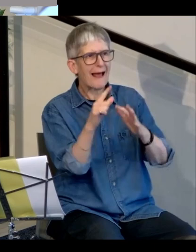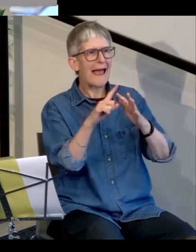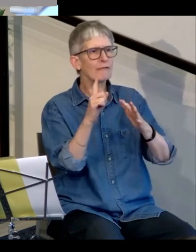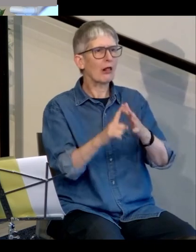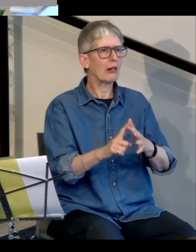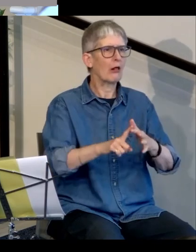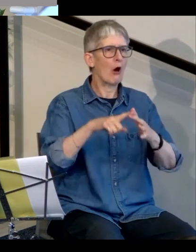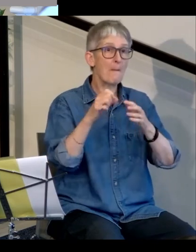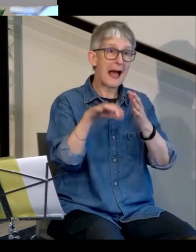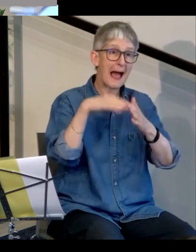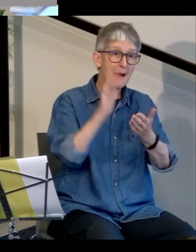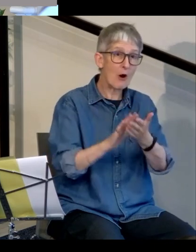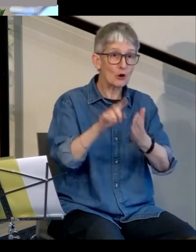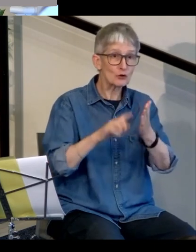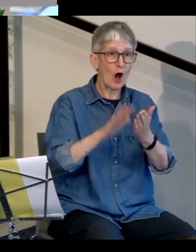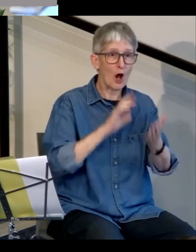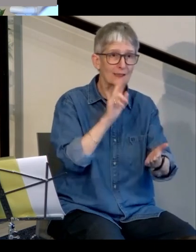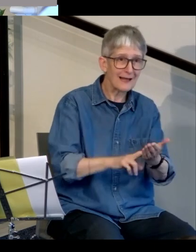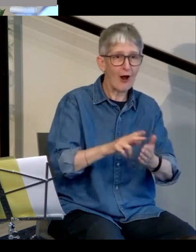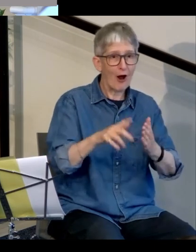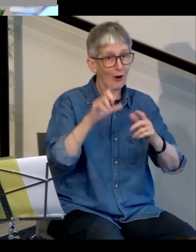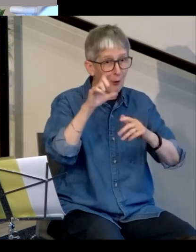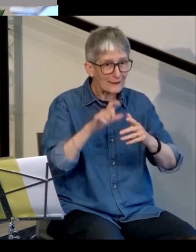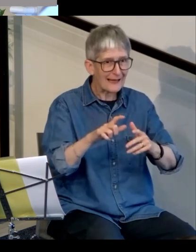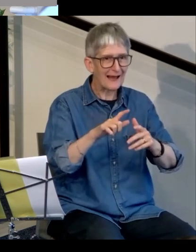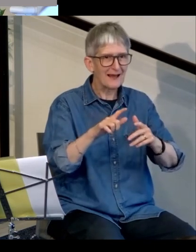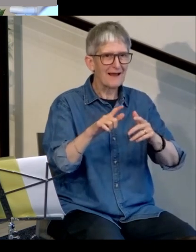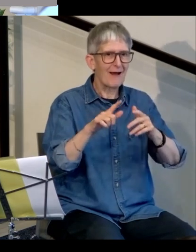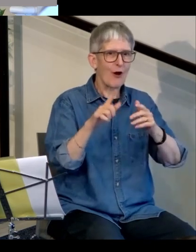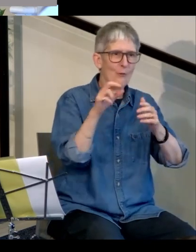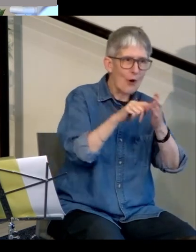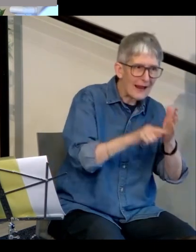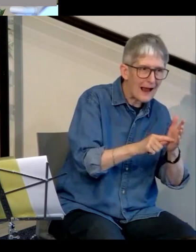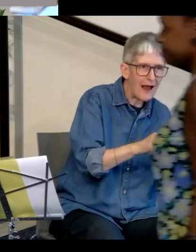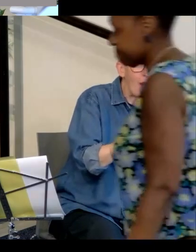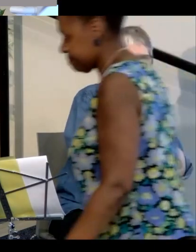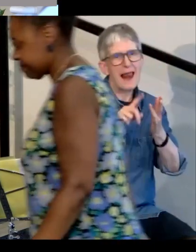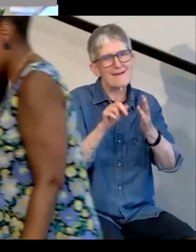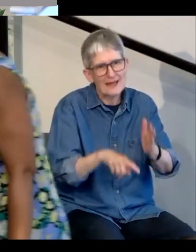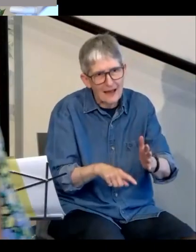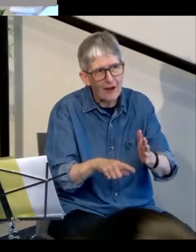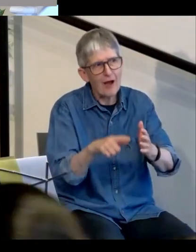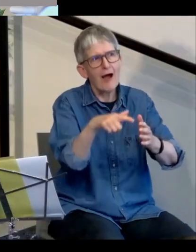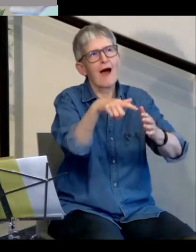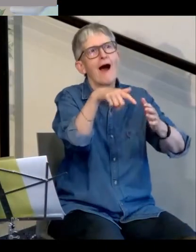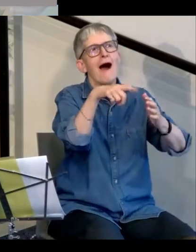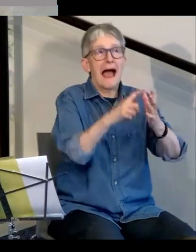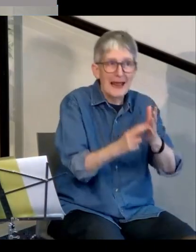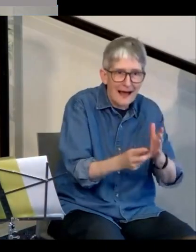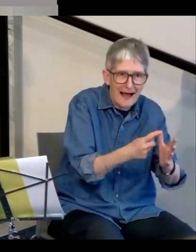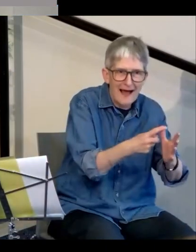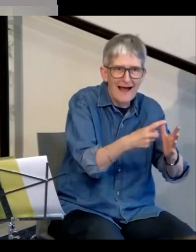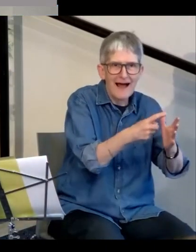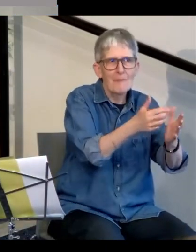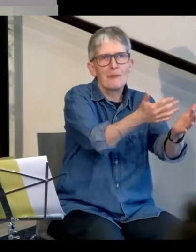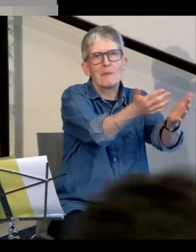Pam or John or Claudia or Moyo or Olivia and Hannah, who were in the